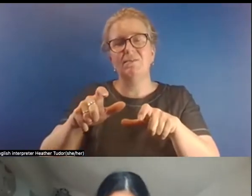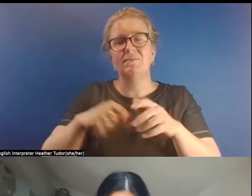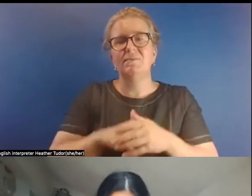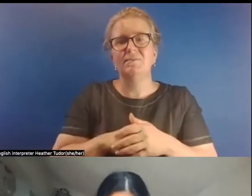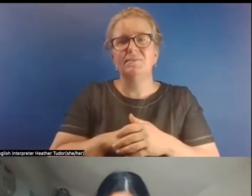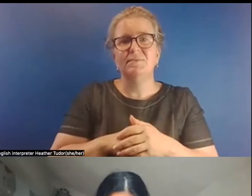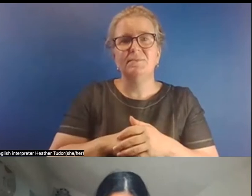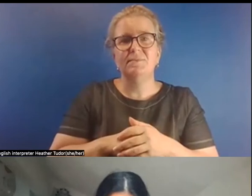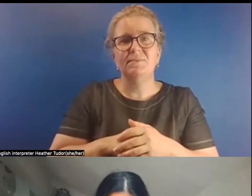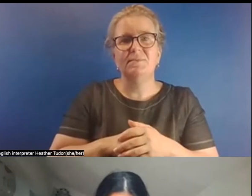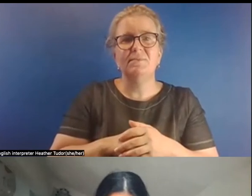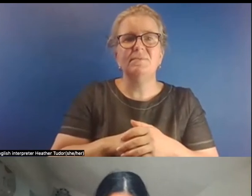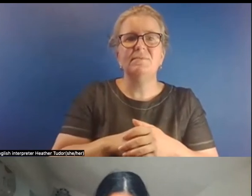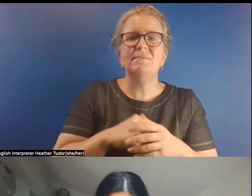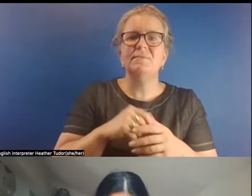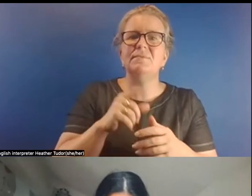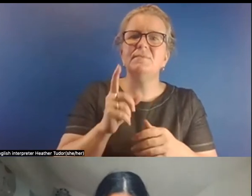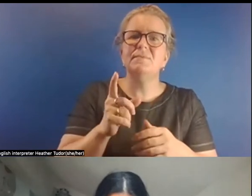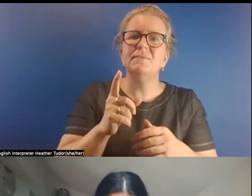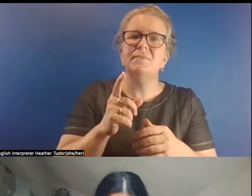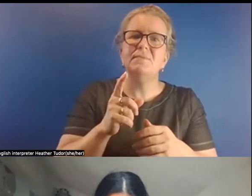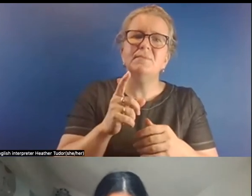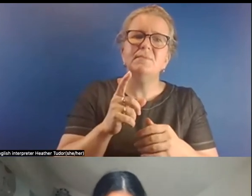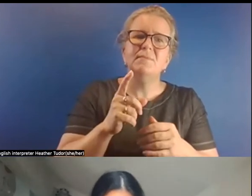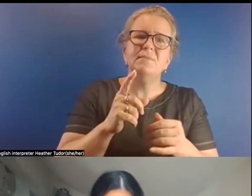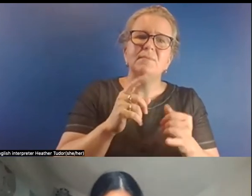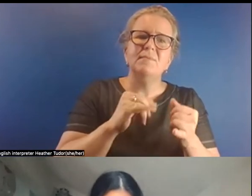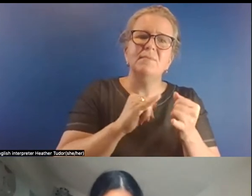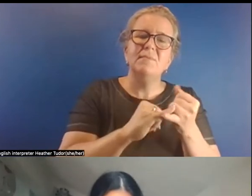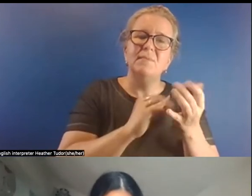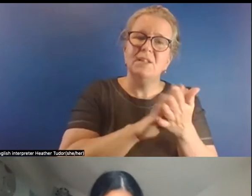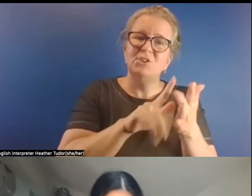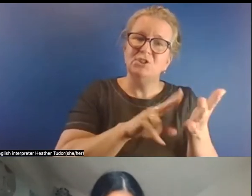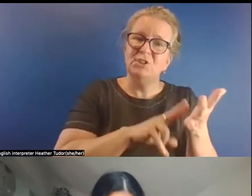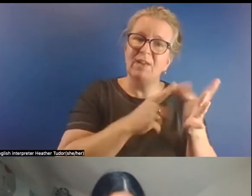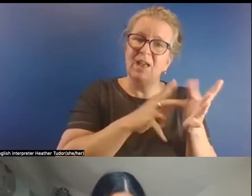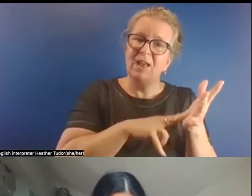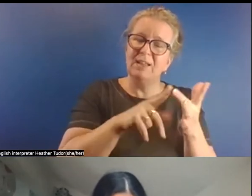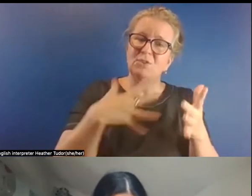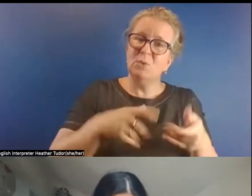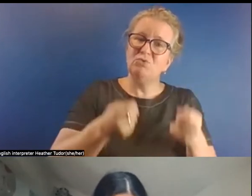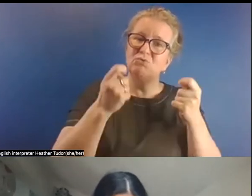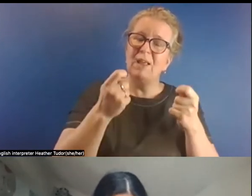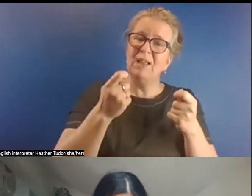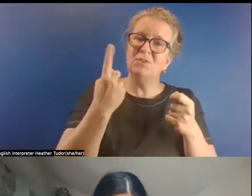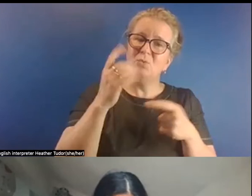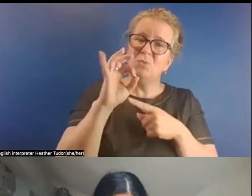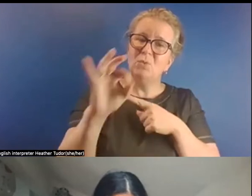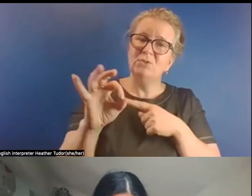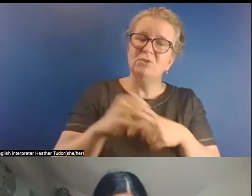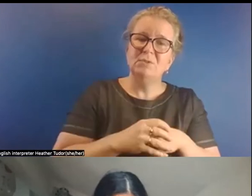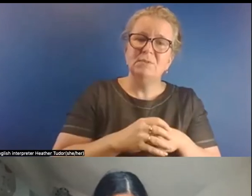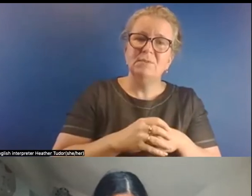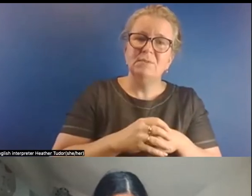Shivani, do you want to go with the further question if you want to? Yeah, I think one of the questions was, why do we think that the caste system